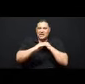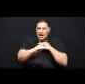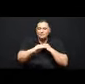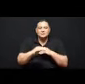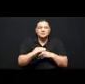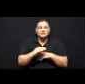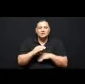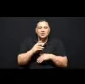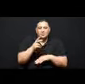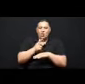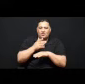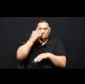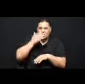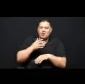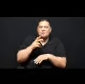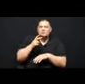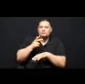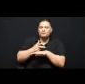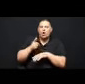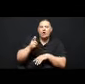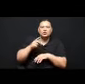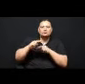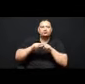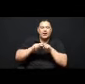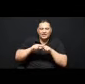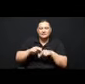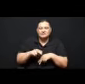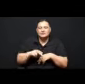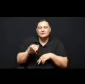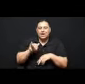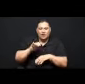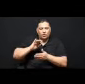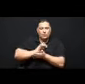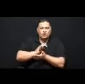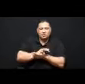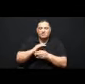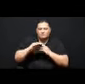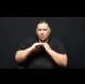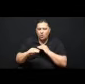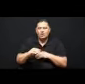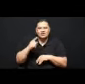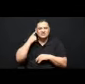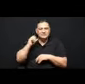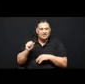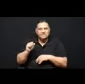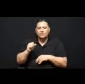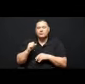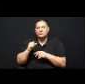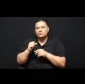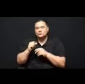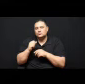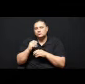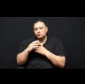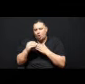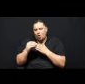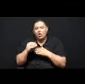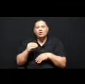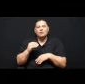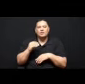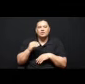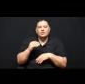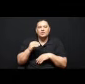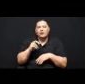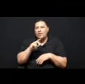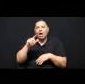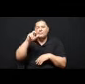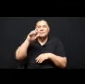floor, buttressed against the silver dollar and a bucket of blood. Climb the hill above St. Mary's of the Mountains,